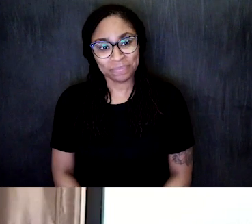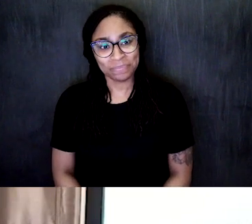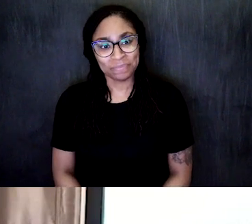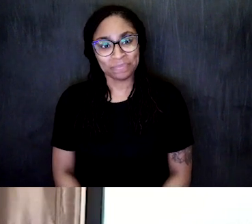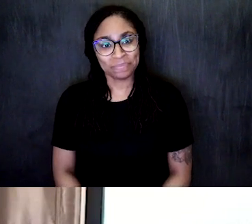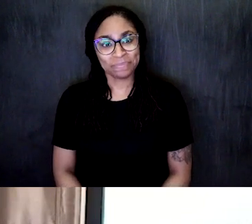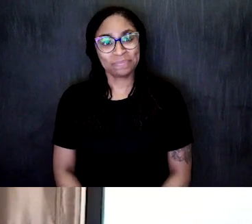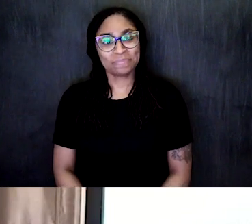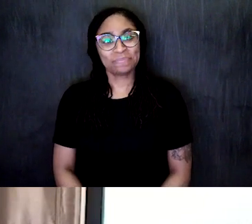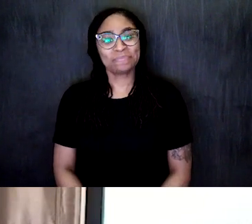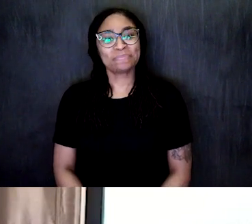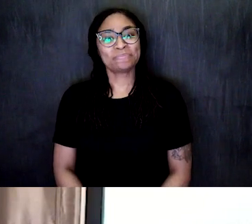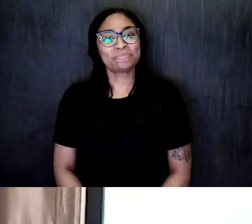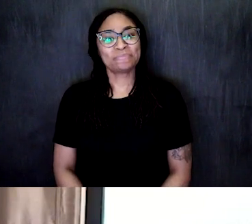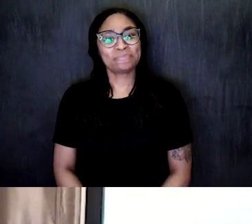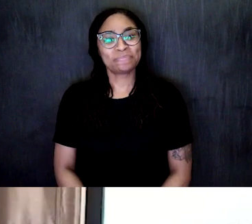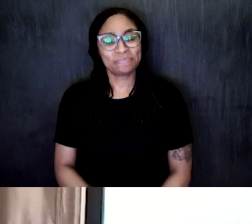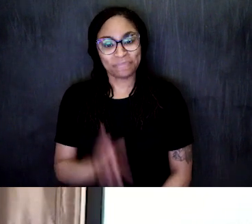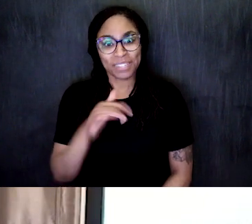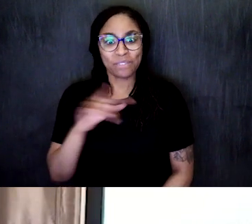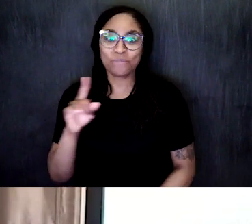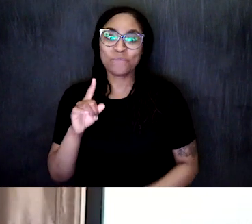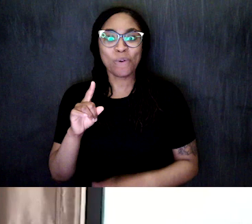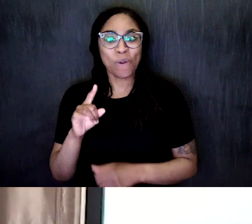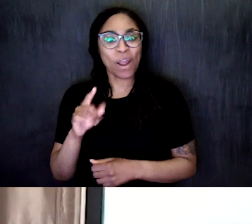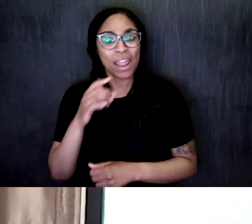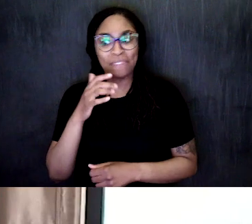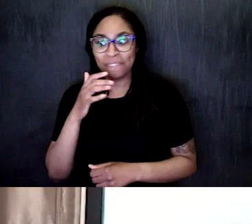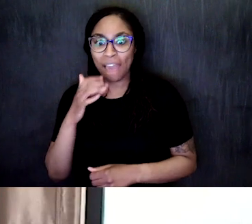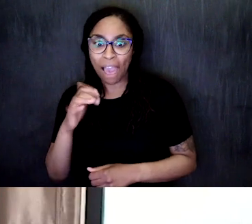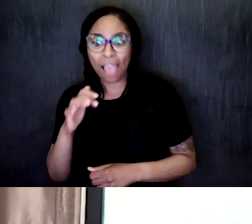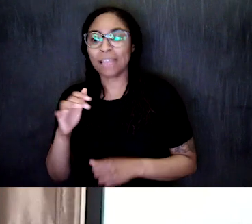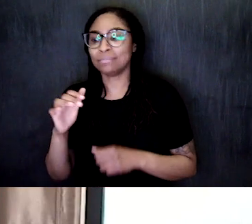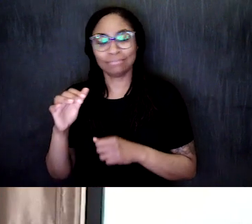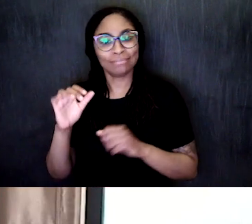You can kind of whiz by a vinyasa without paying too much attention.